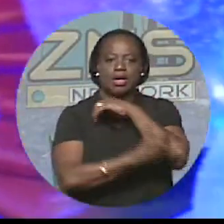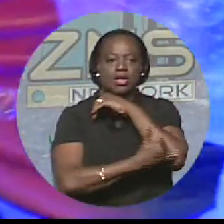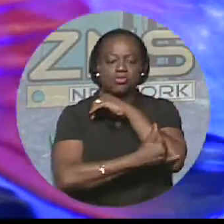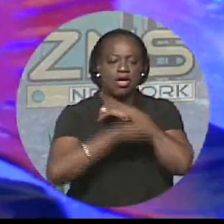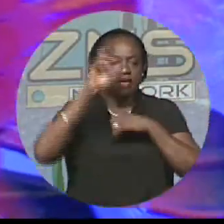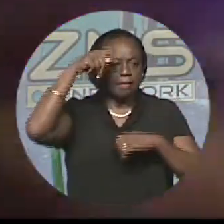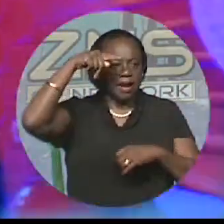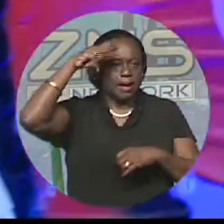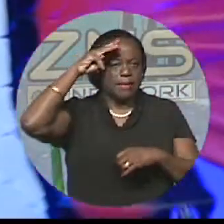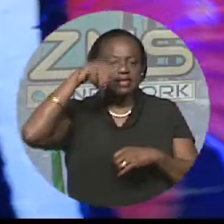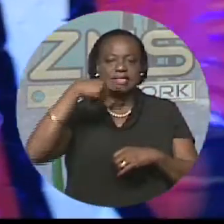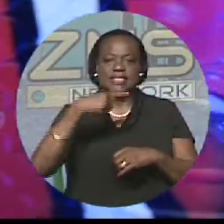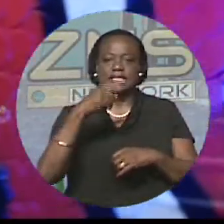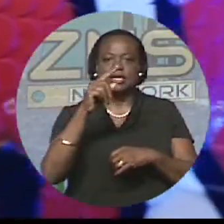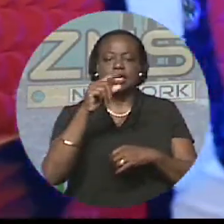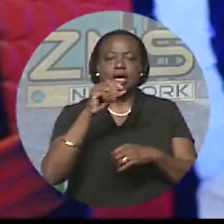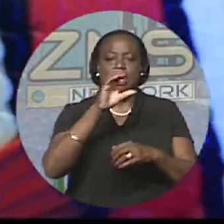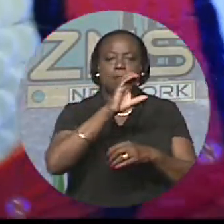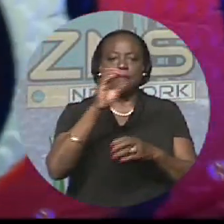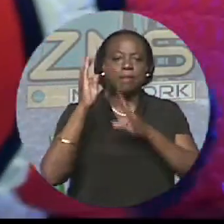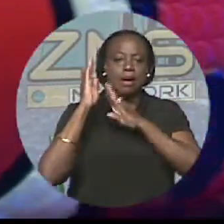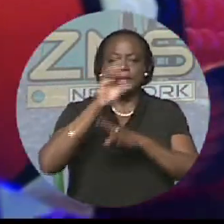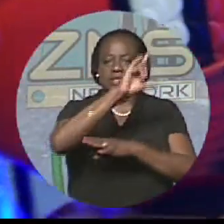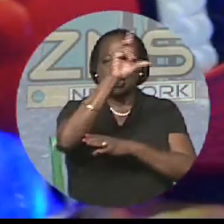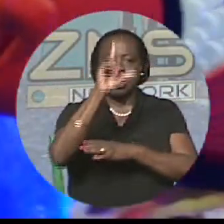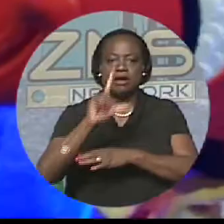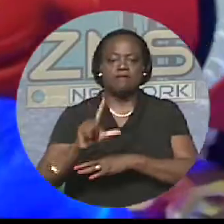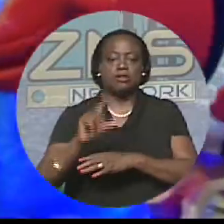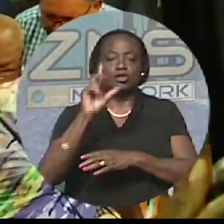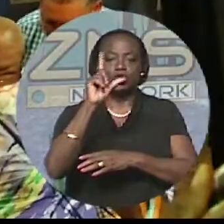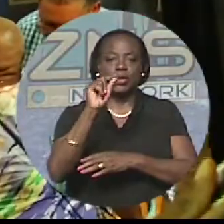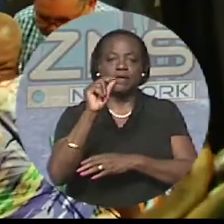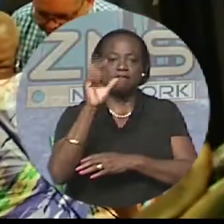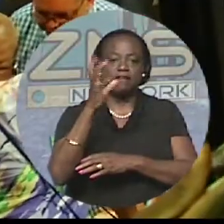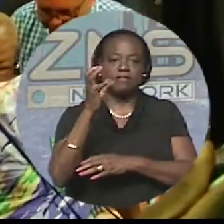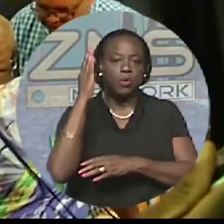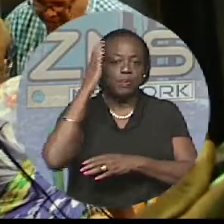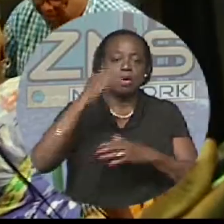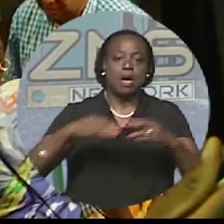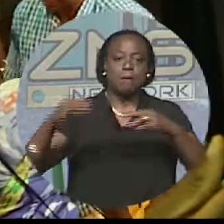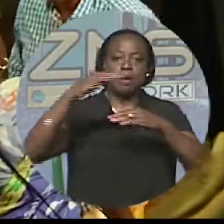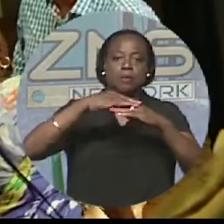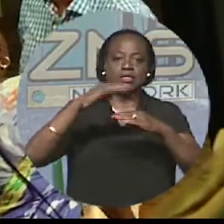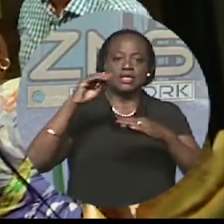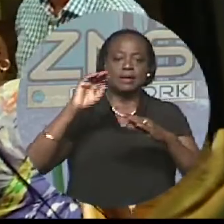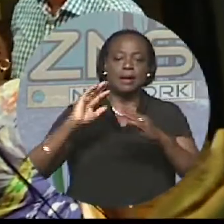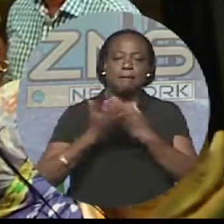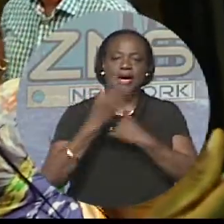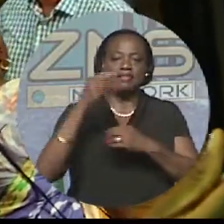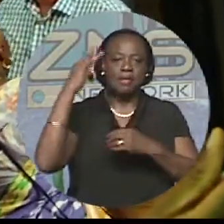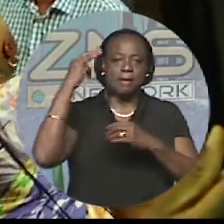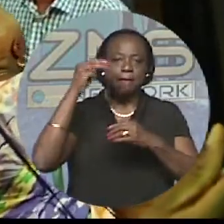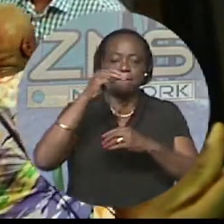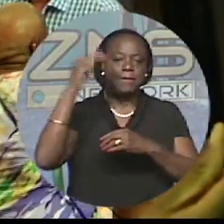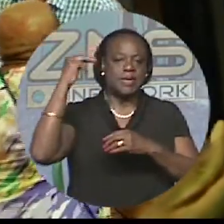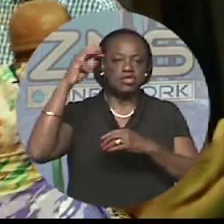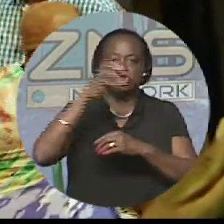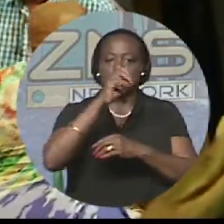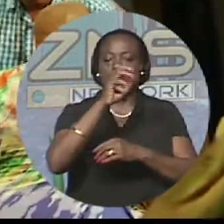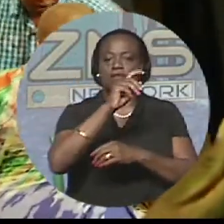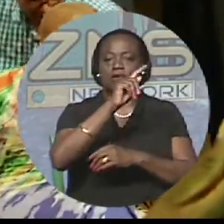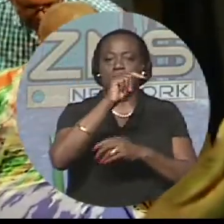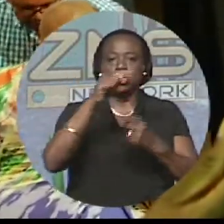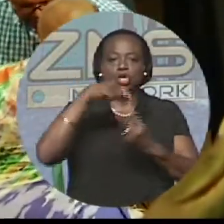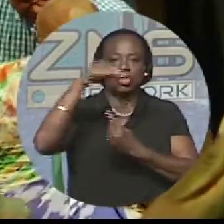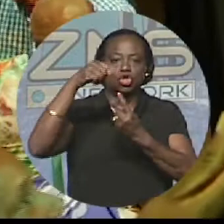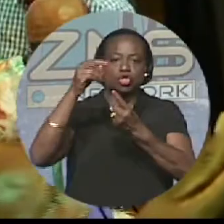Bahamas Carnival 2015 to be heavily promoted by the Ministry of Tourism. So what I would expect is that as we move into the coming